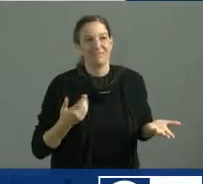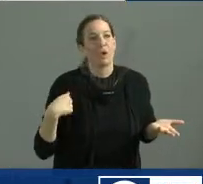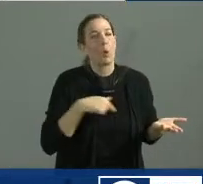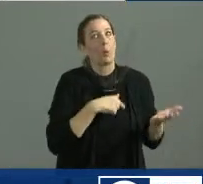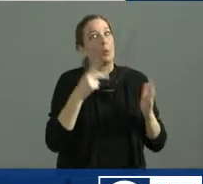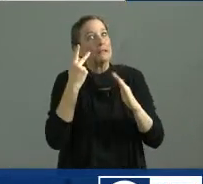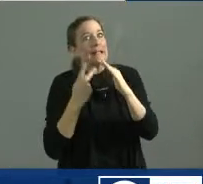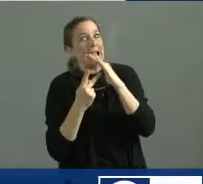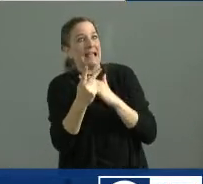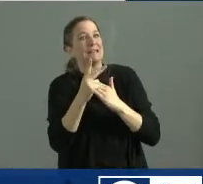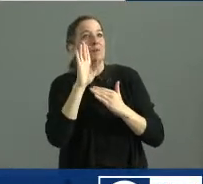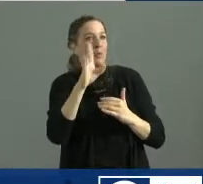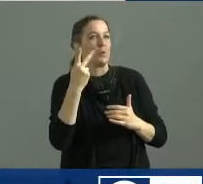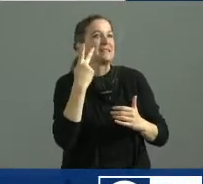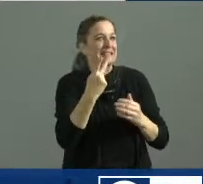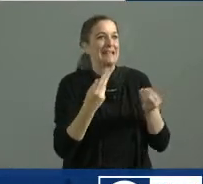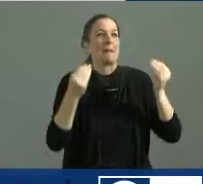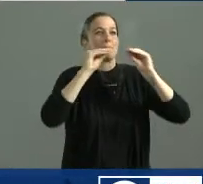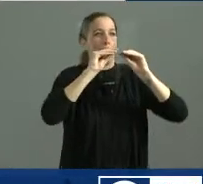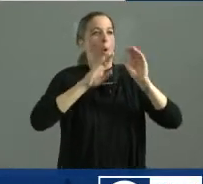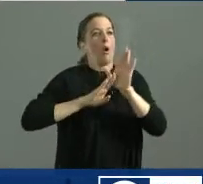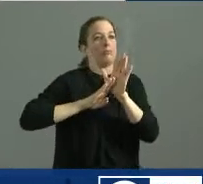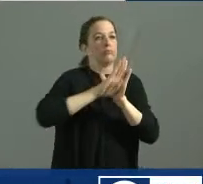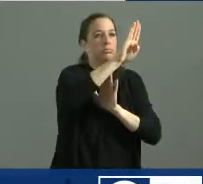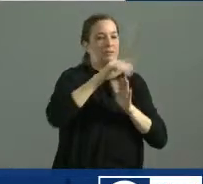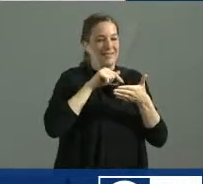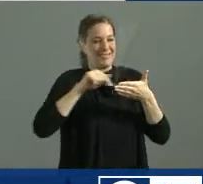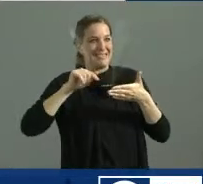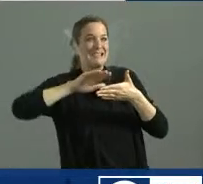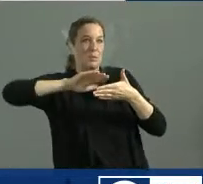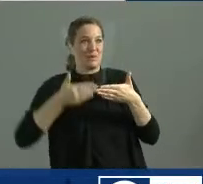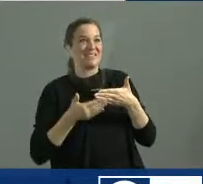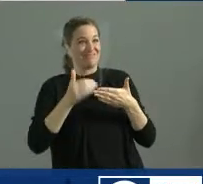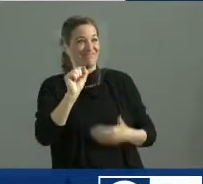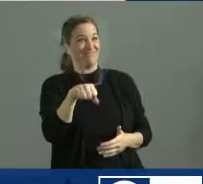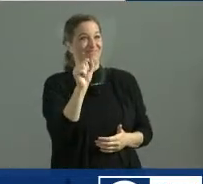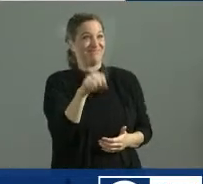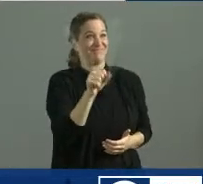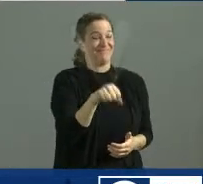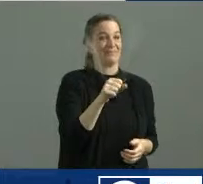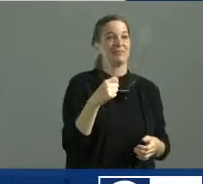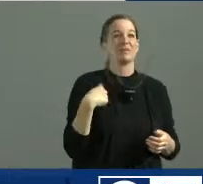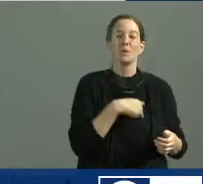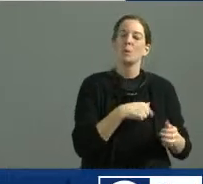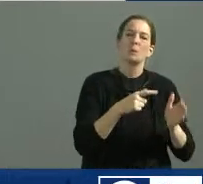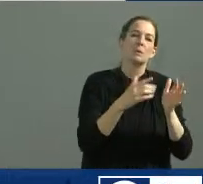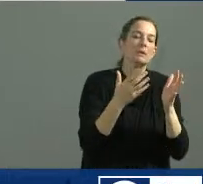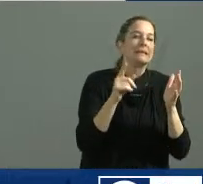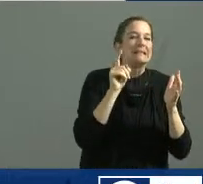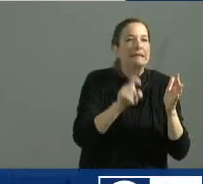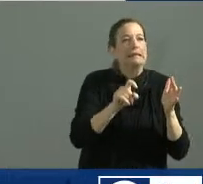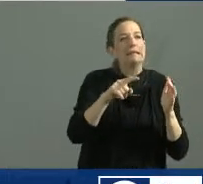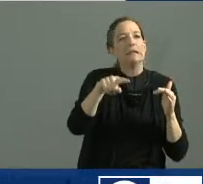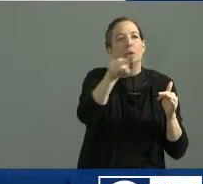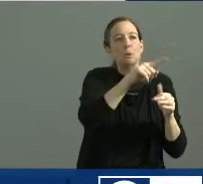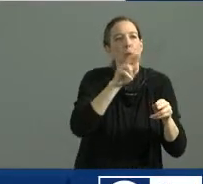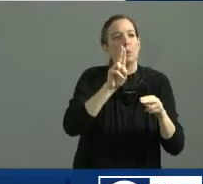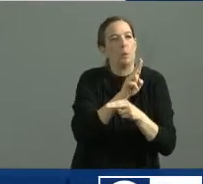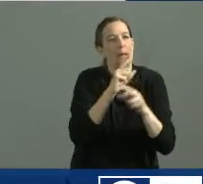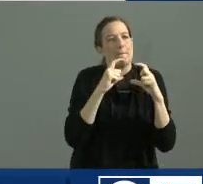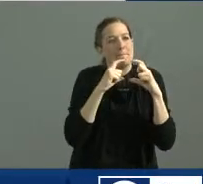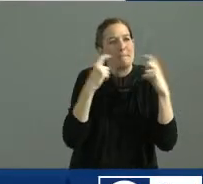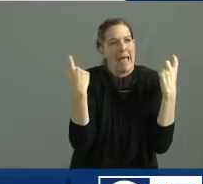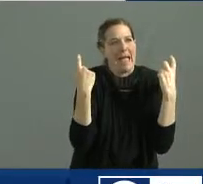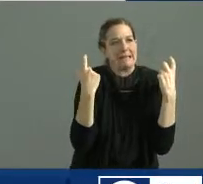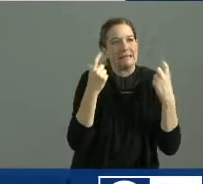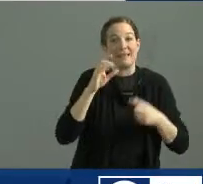we anticipate seeing another increase in the data. But we need people to wear their masks. 91% of the state is covered by a